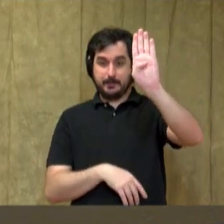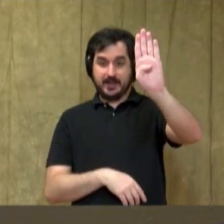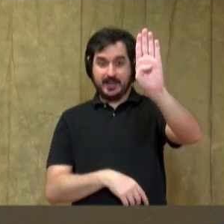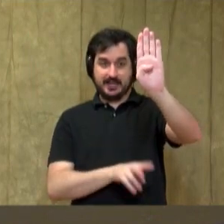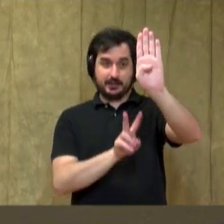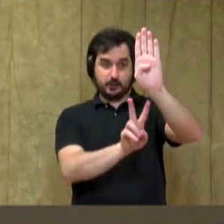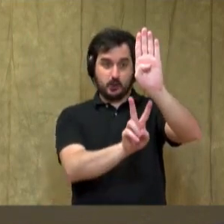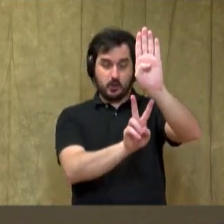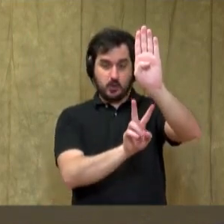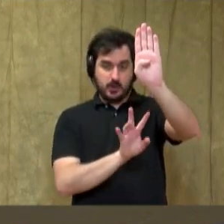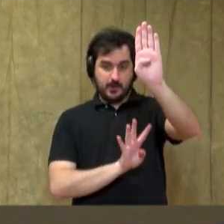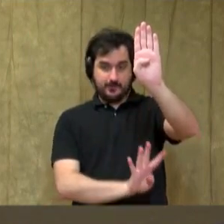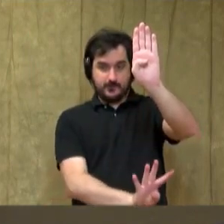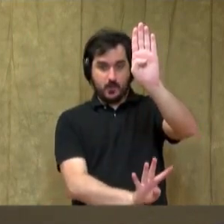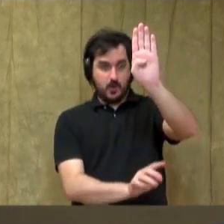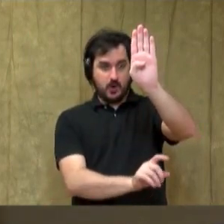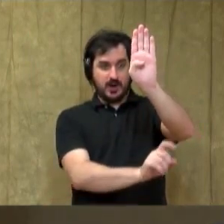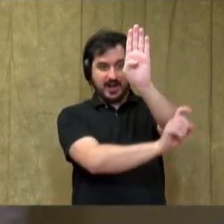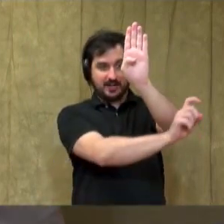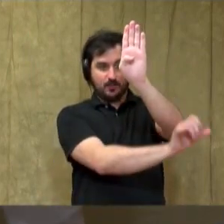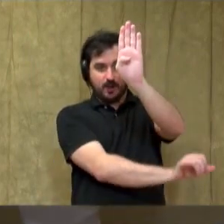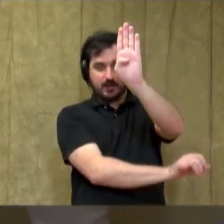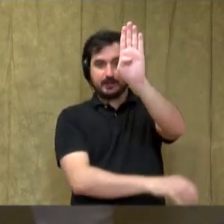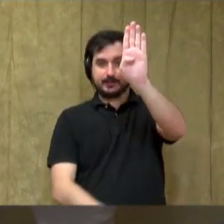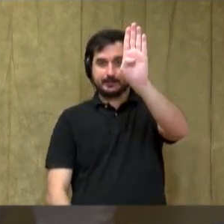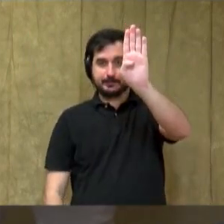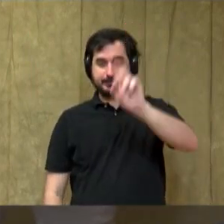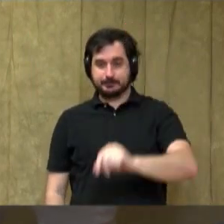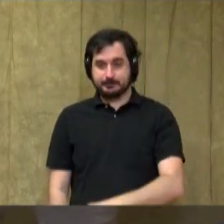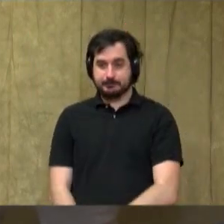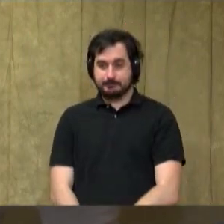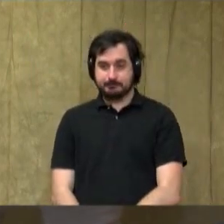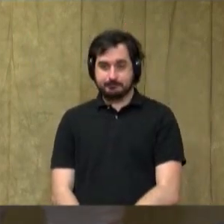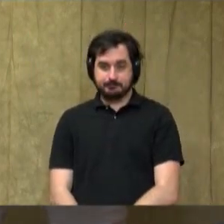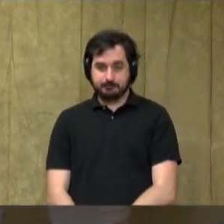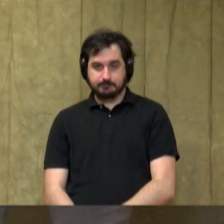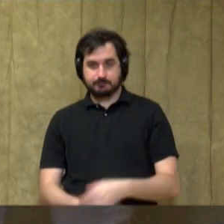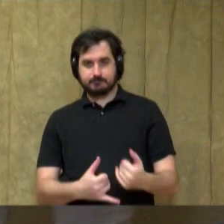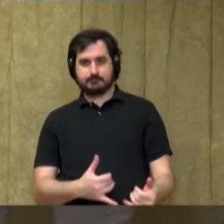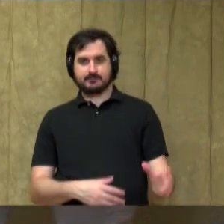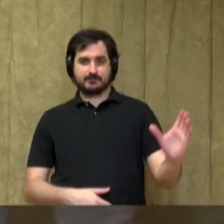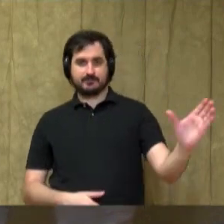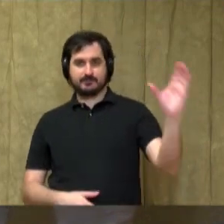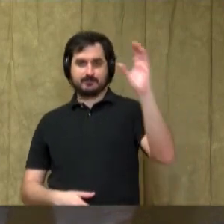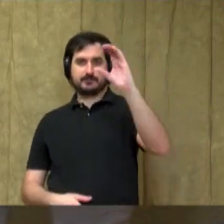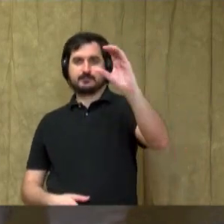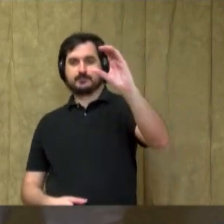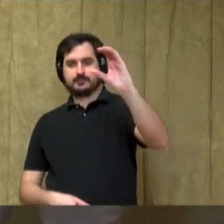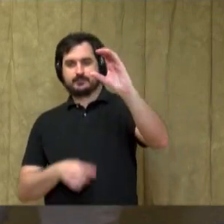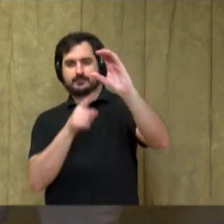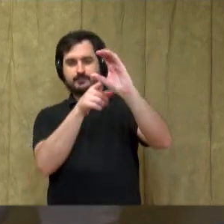2, Y is 4. What is C?